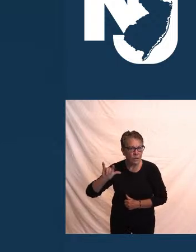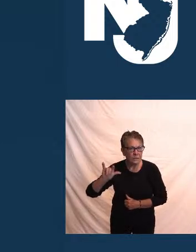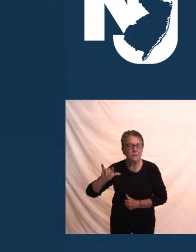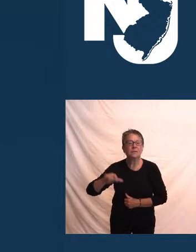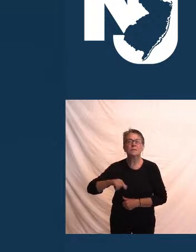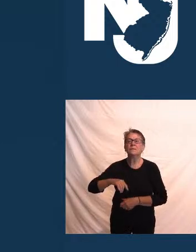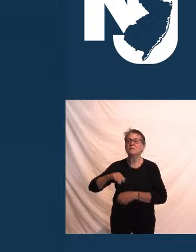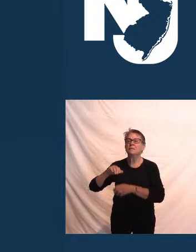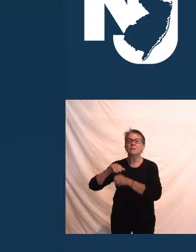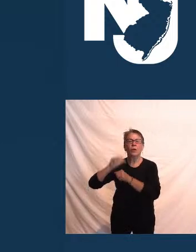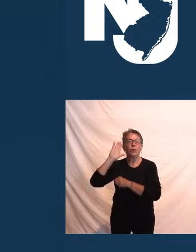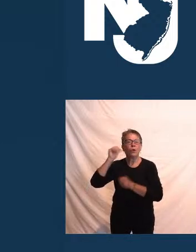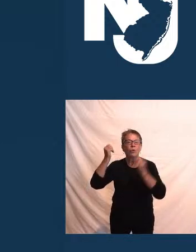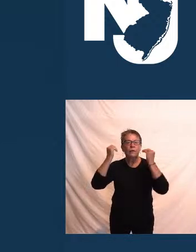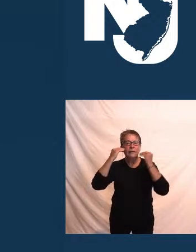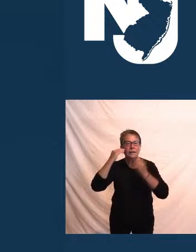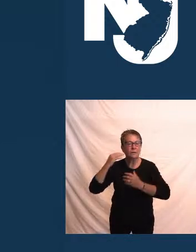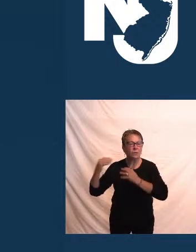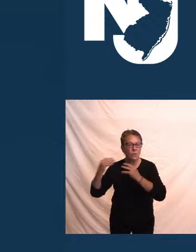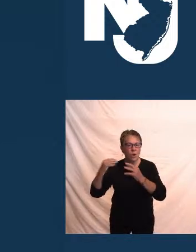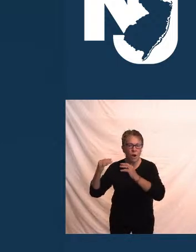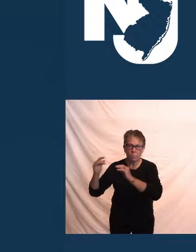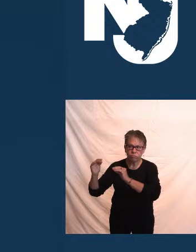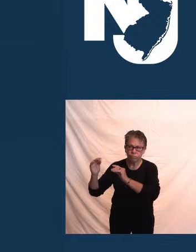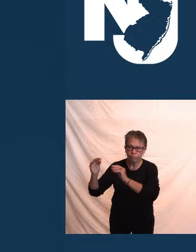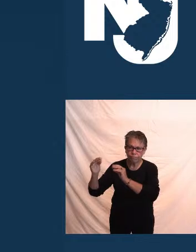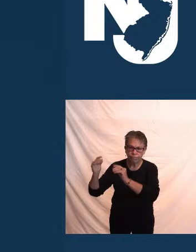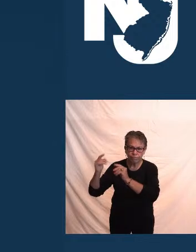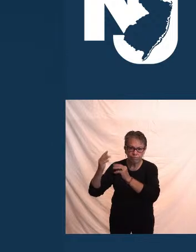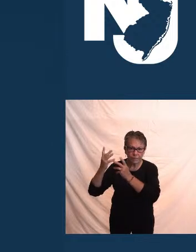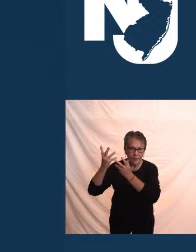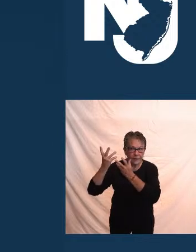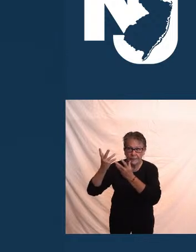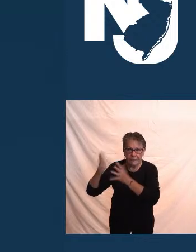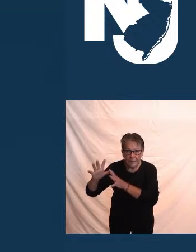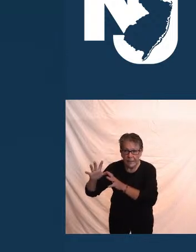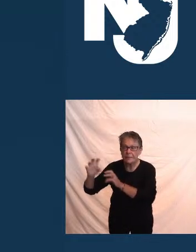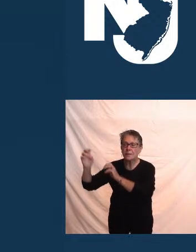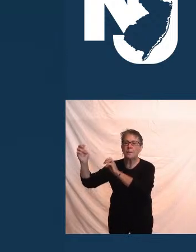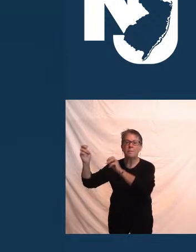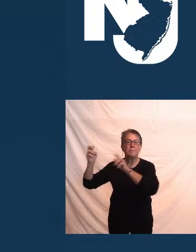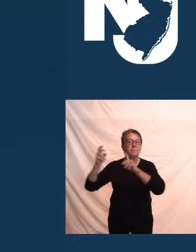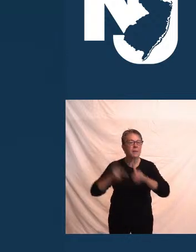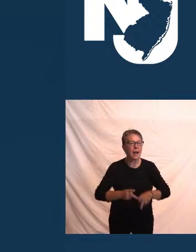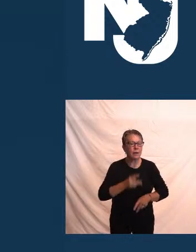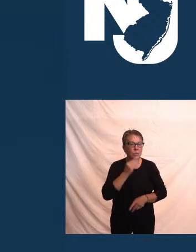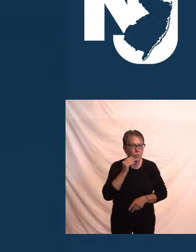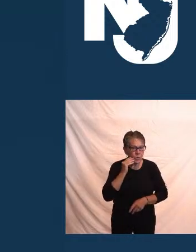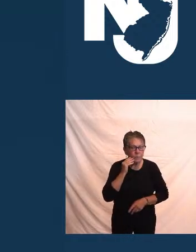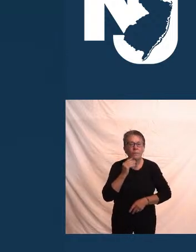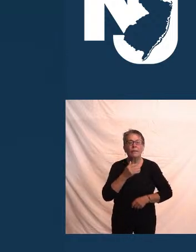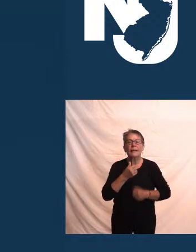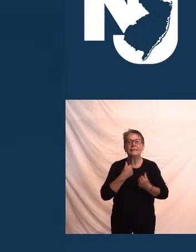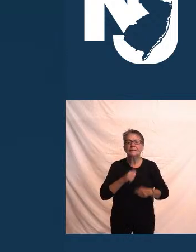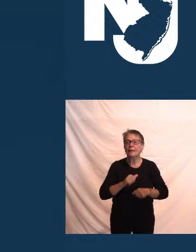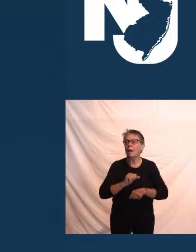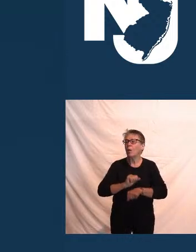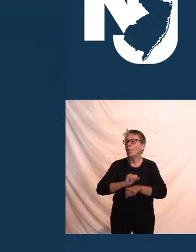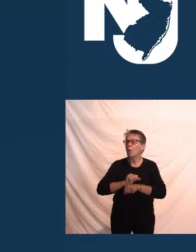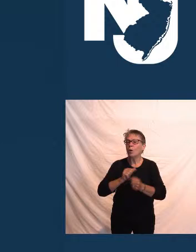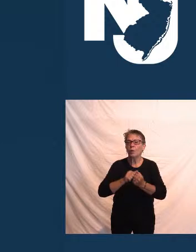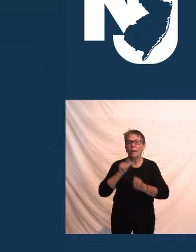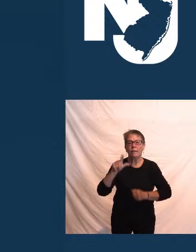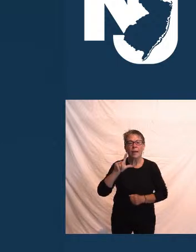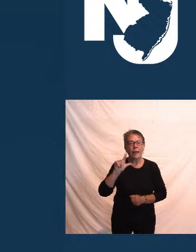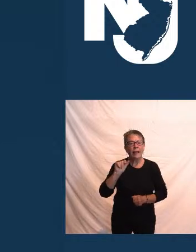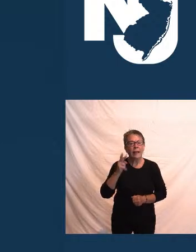home to Toms River, but remained close to our armed forces, working at the Lakehurst Naval Air Station for the rest of his career.